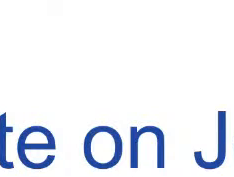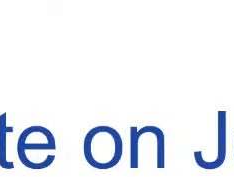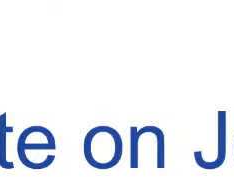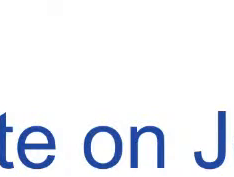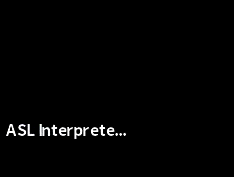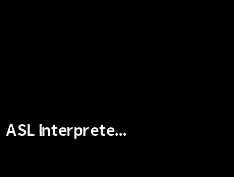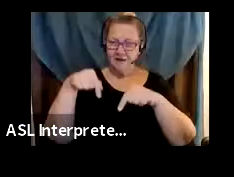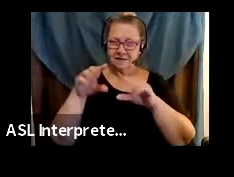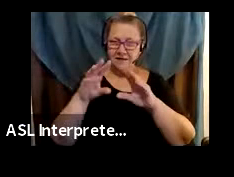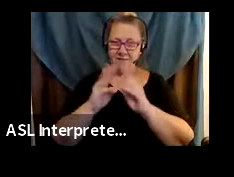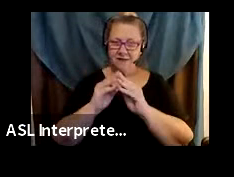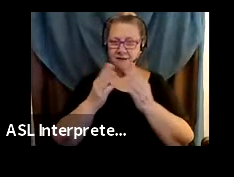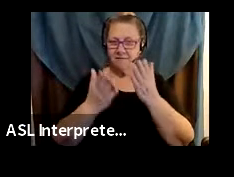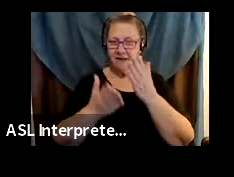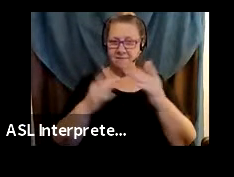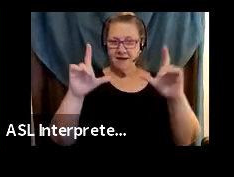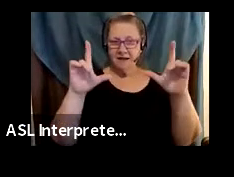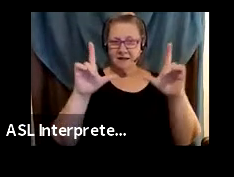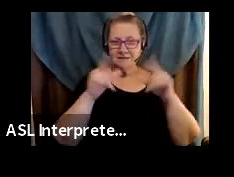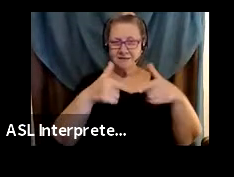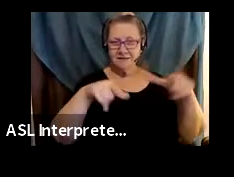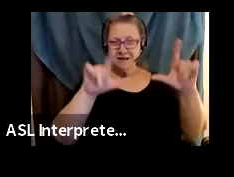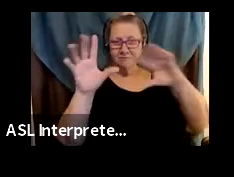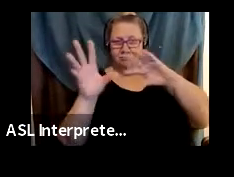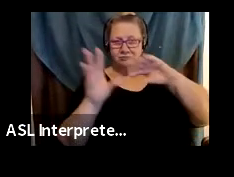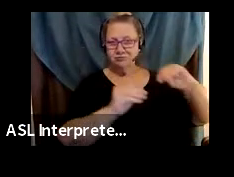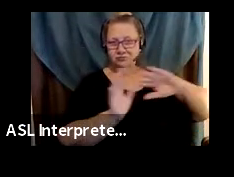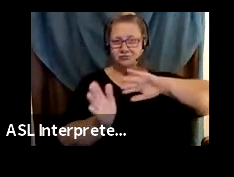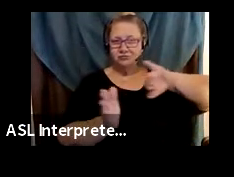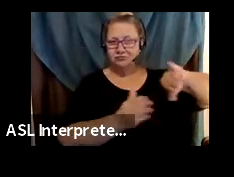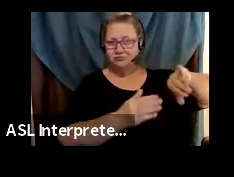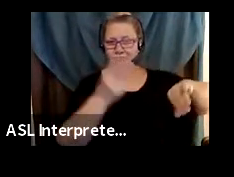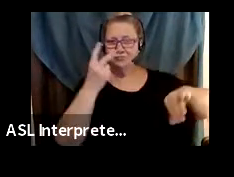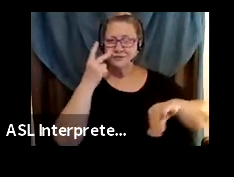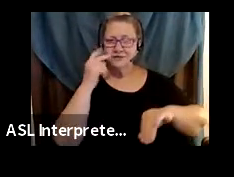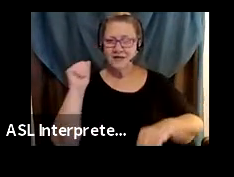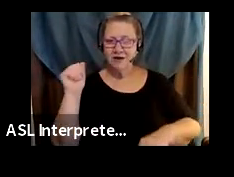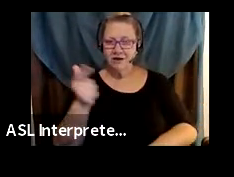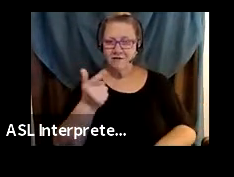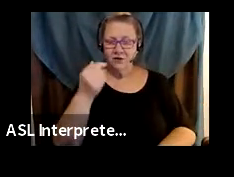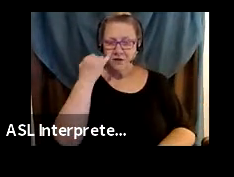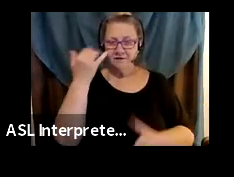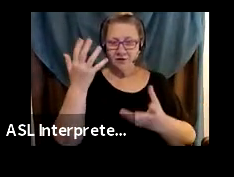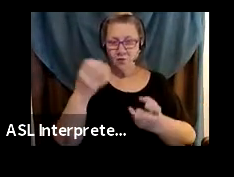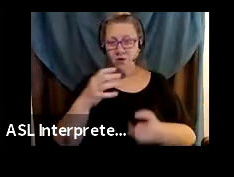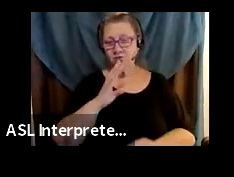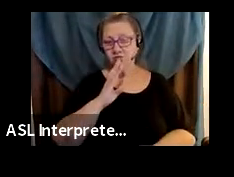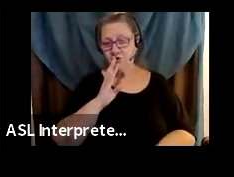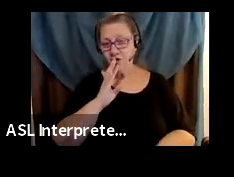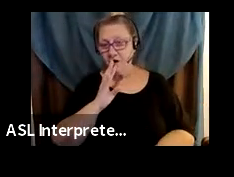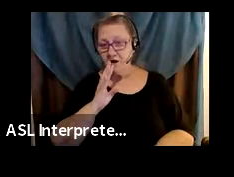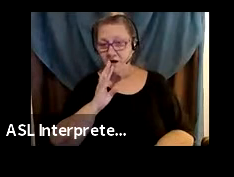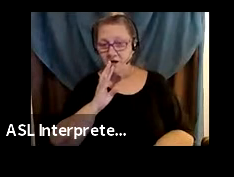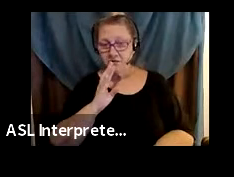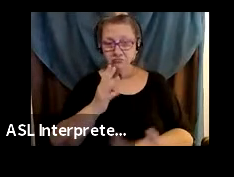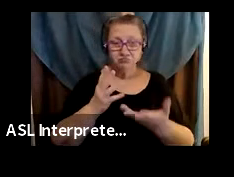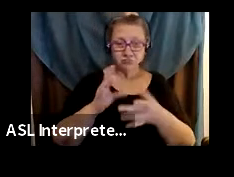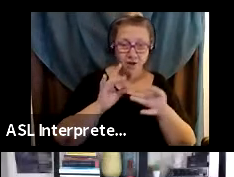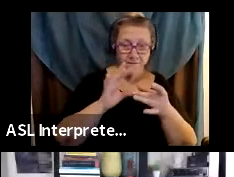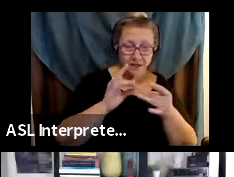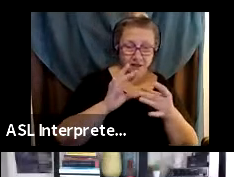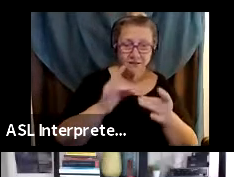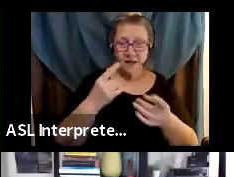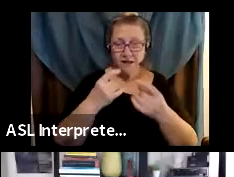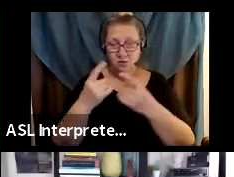take the slides down and see everyone. And if you'd like to make a comment or ask a question,